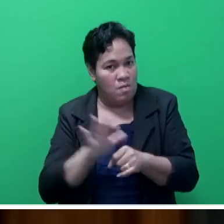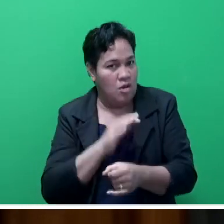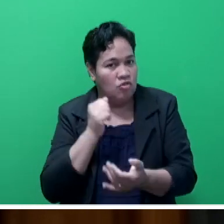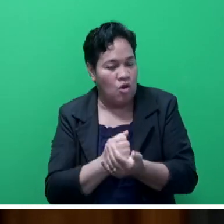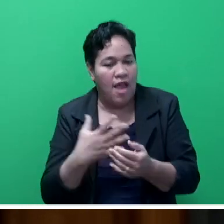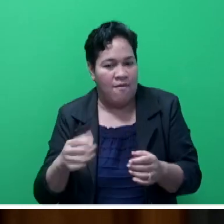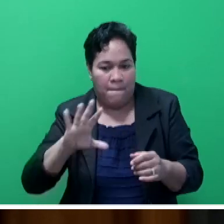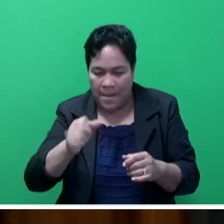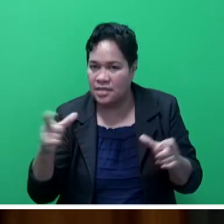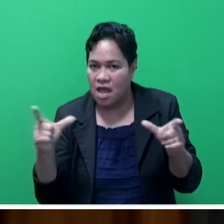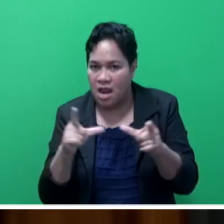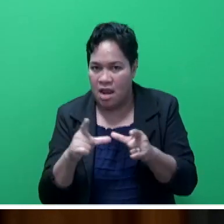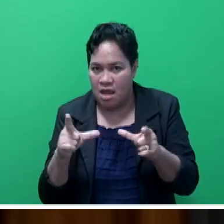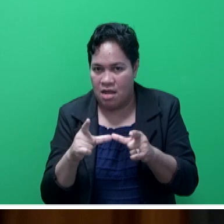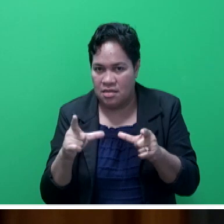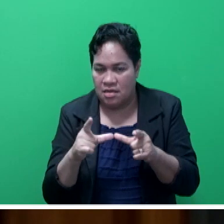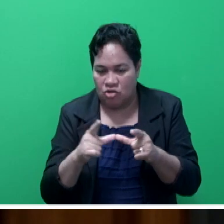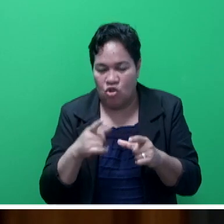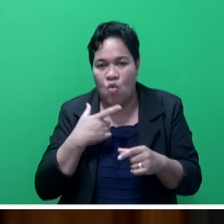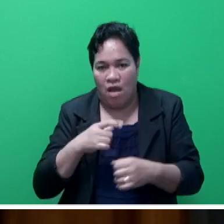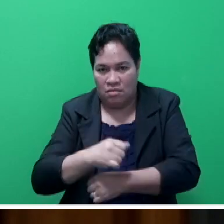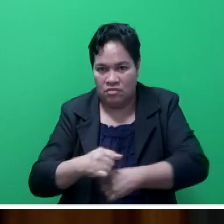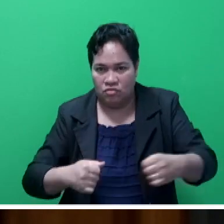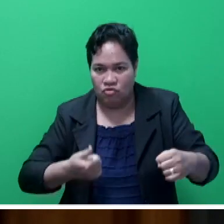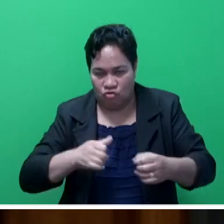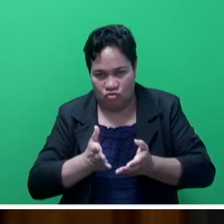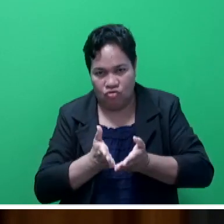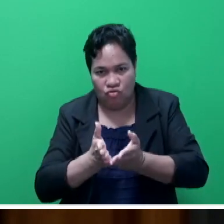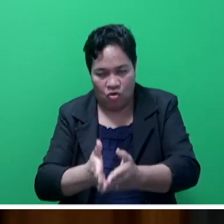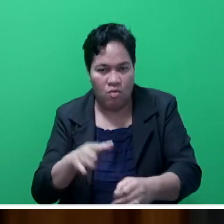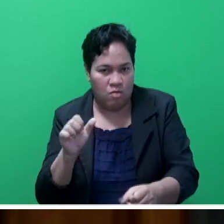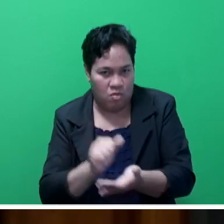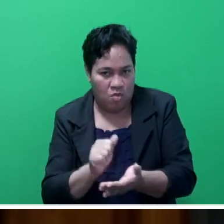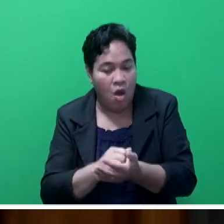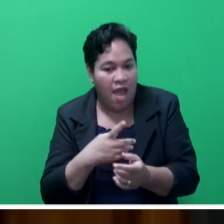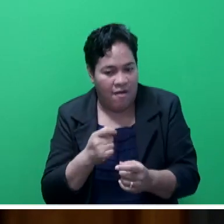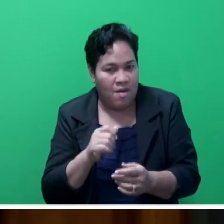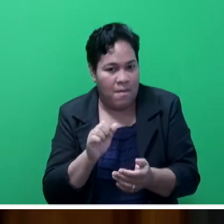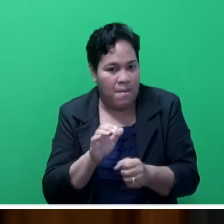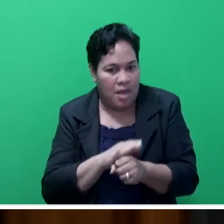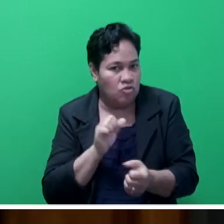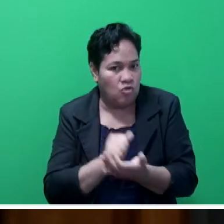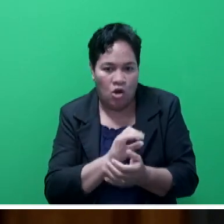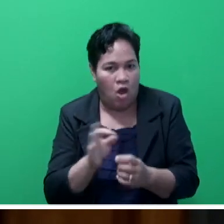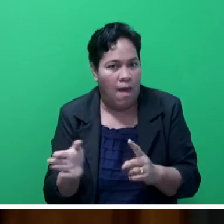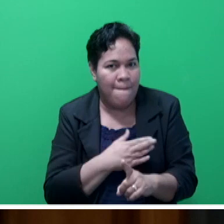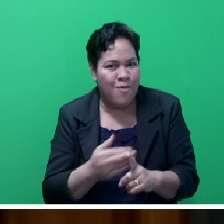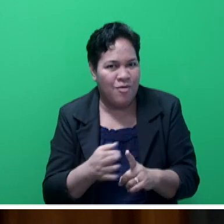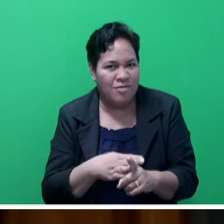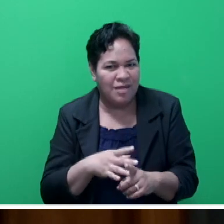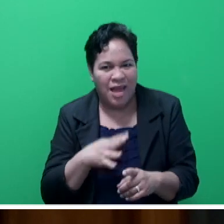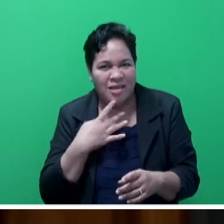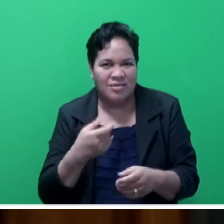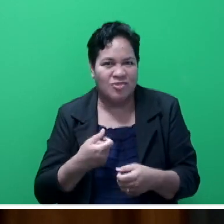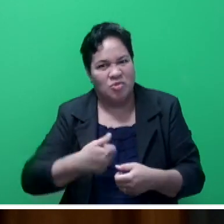licensed operator to transport the children to school and that there are controls in place to eliminate abuse. The Fiji First government